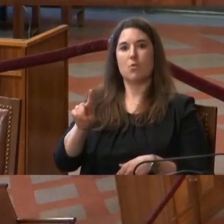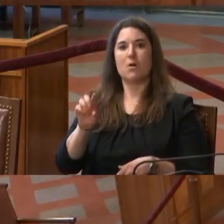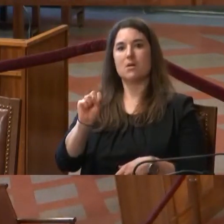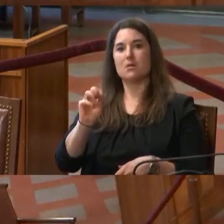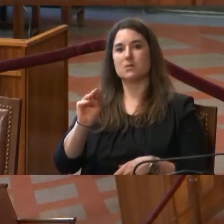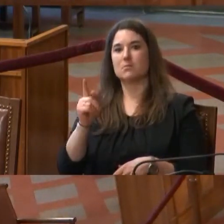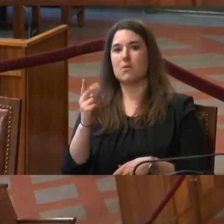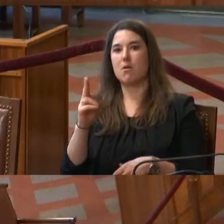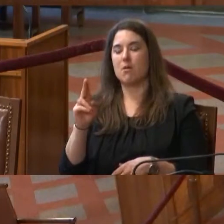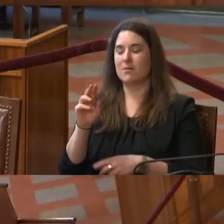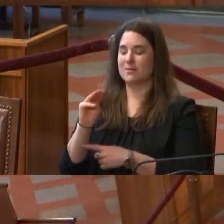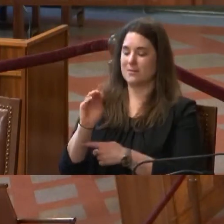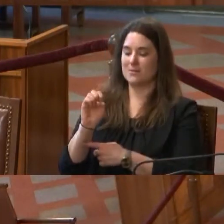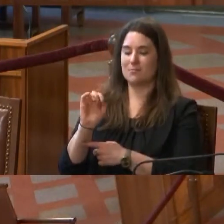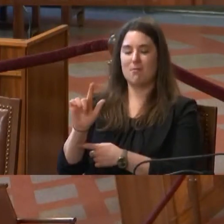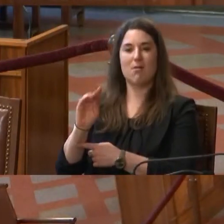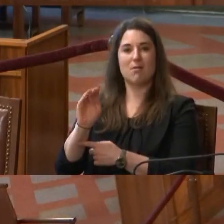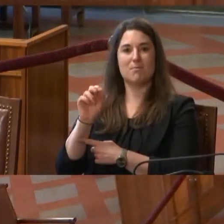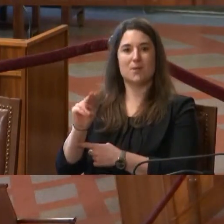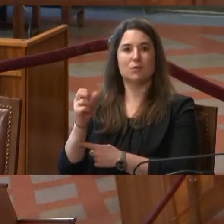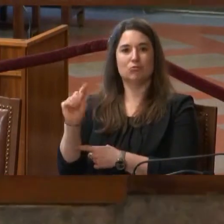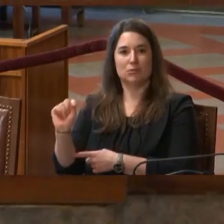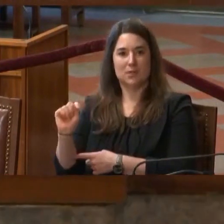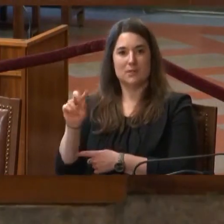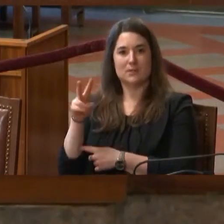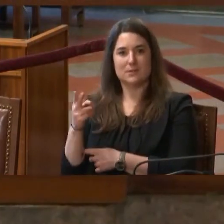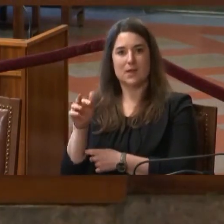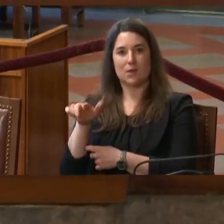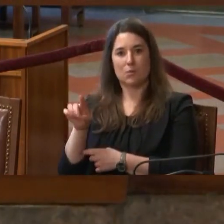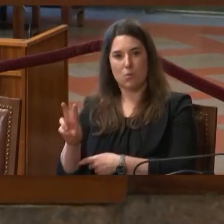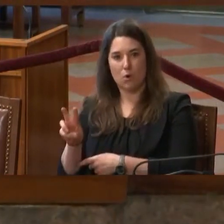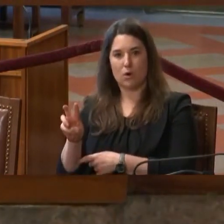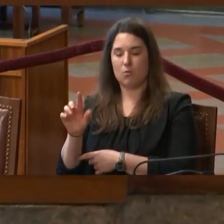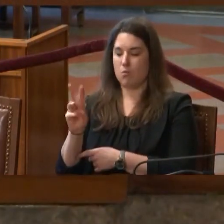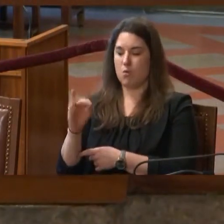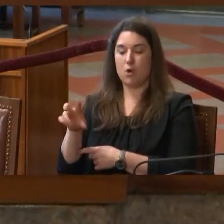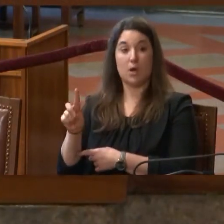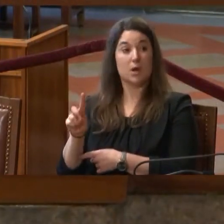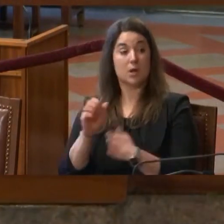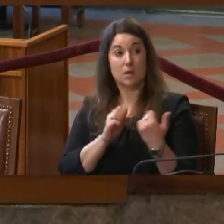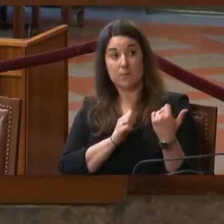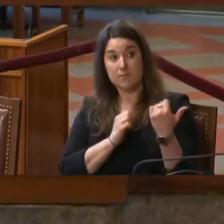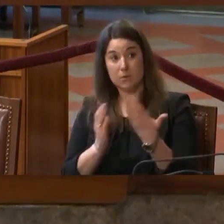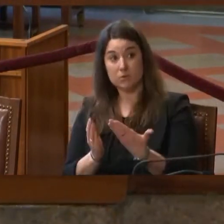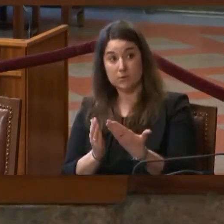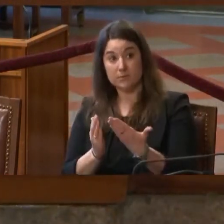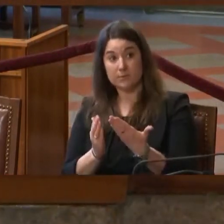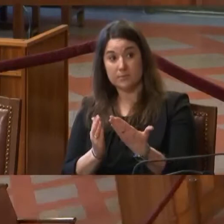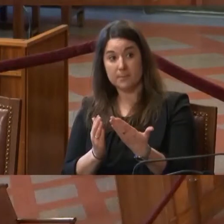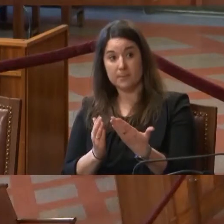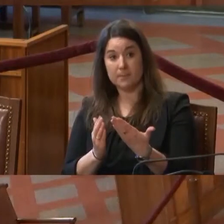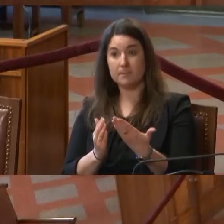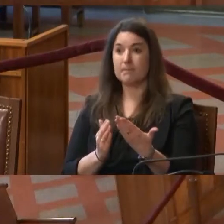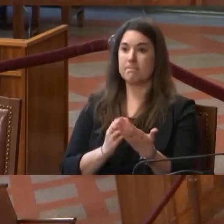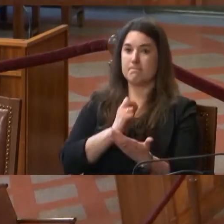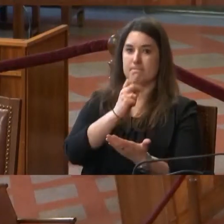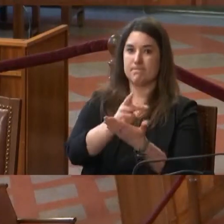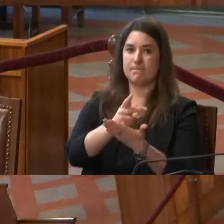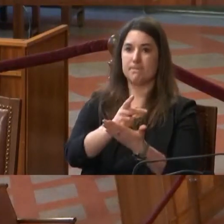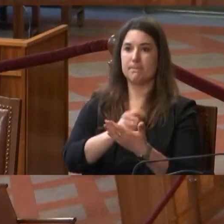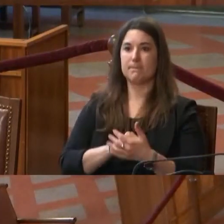Street, 2nd Ward, 7th Council District. Need a motion? Motion to